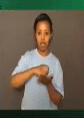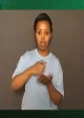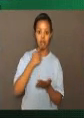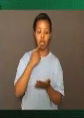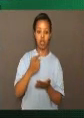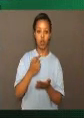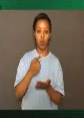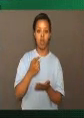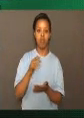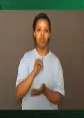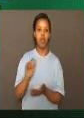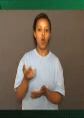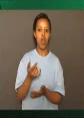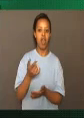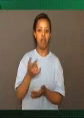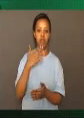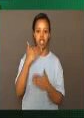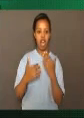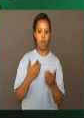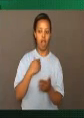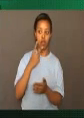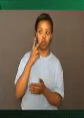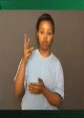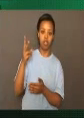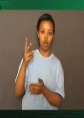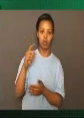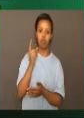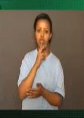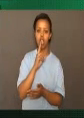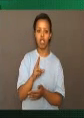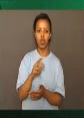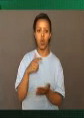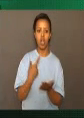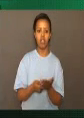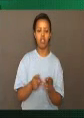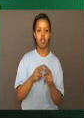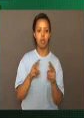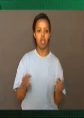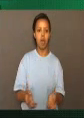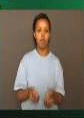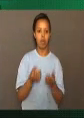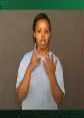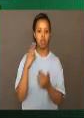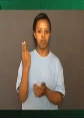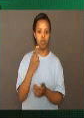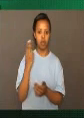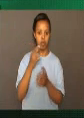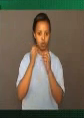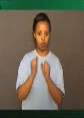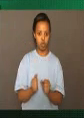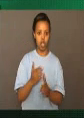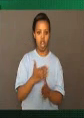highlighted in the table are the ones that are most commonly used to